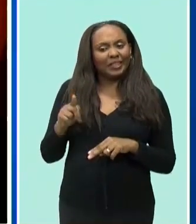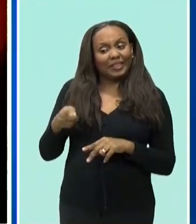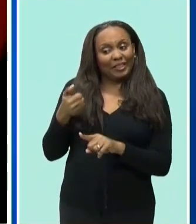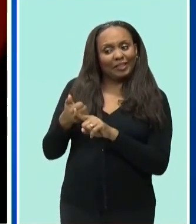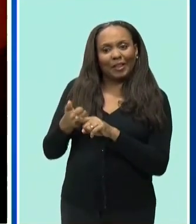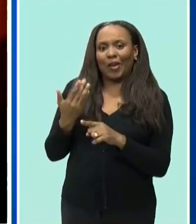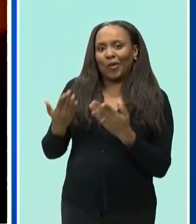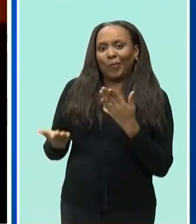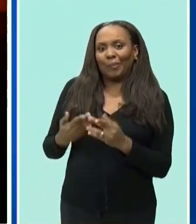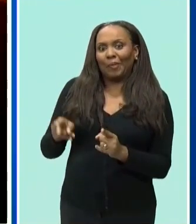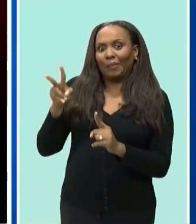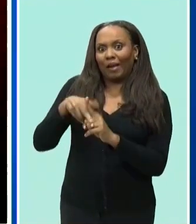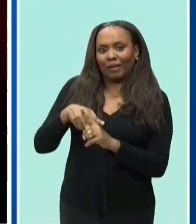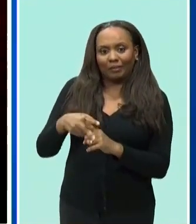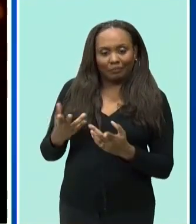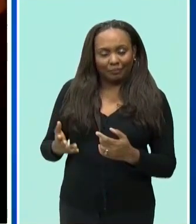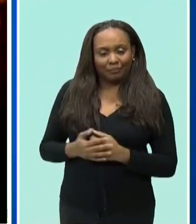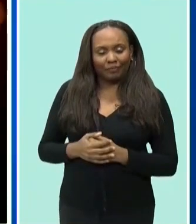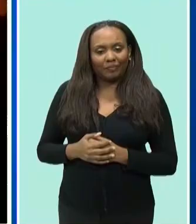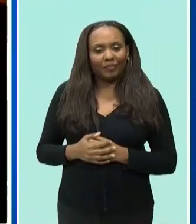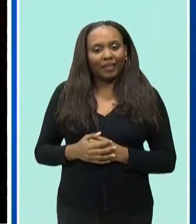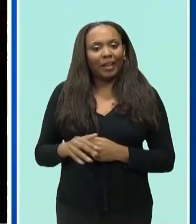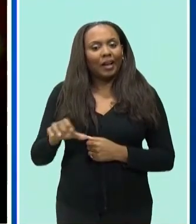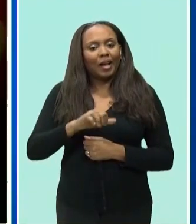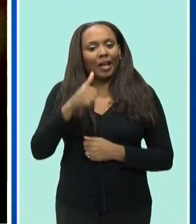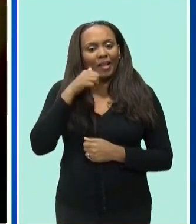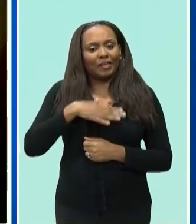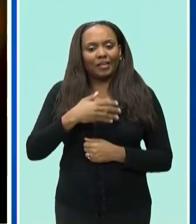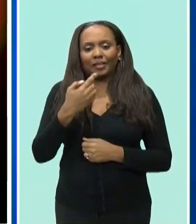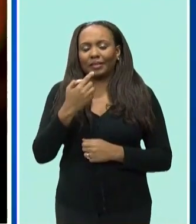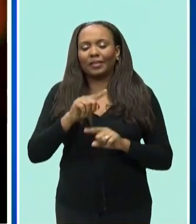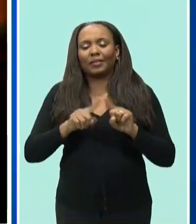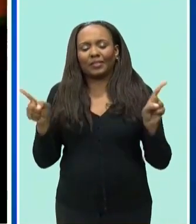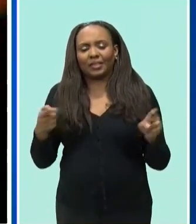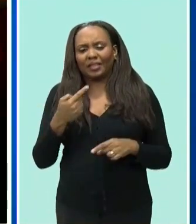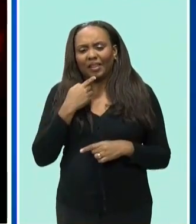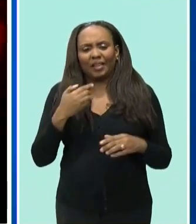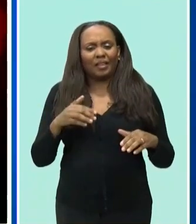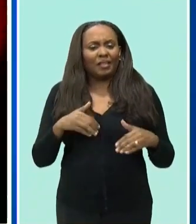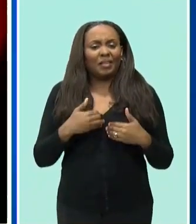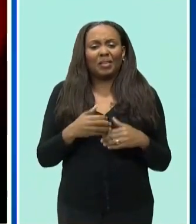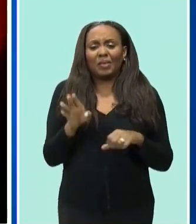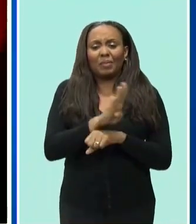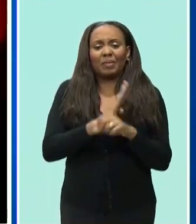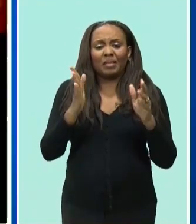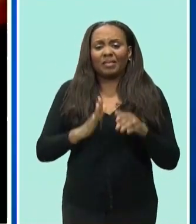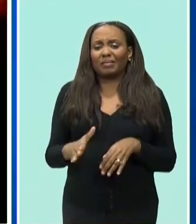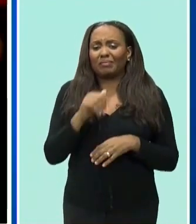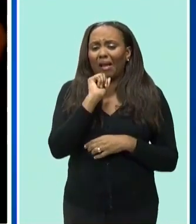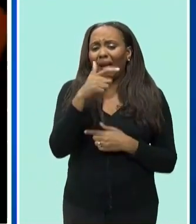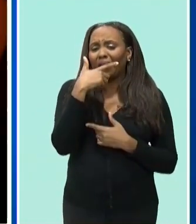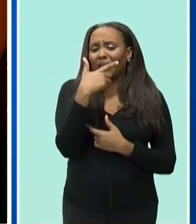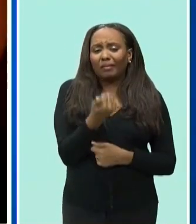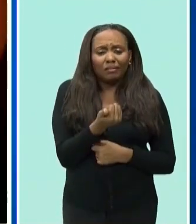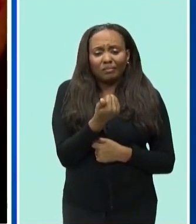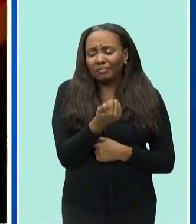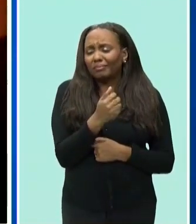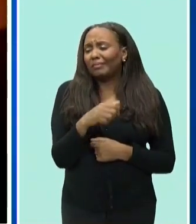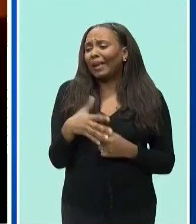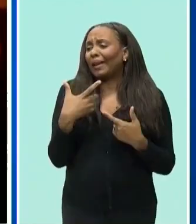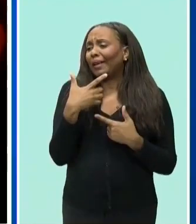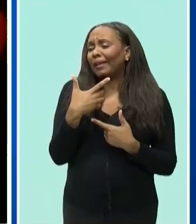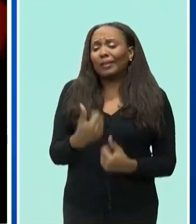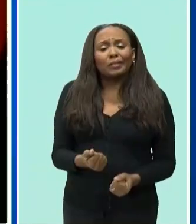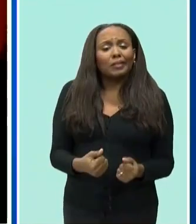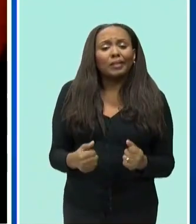even be tempted to apply. And Pauline Tate goes a different route. She believes it's simply that young Barbadians are more interested in